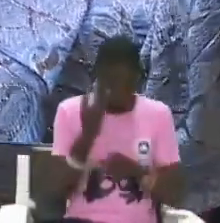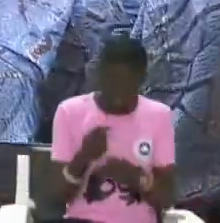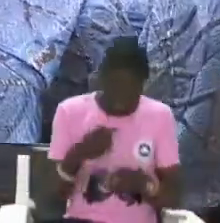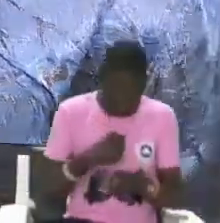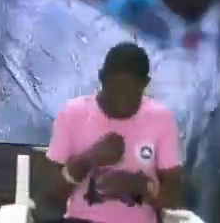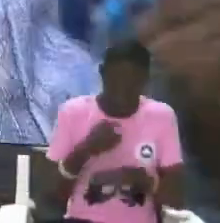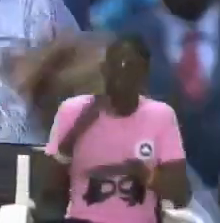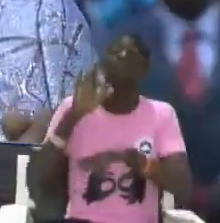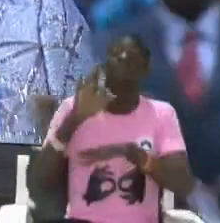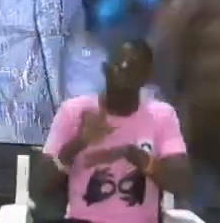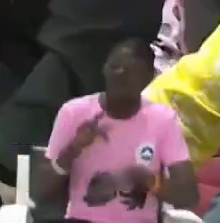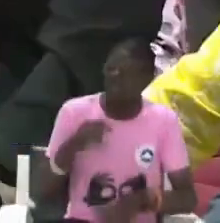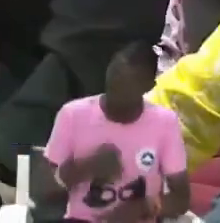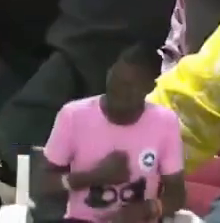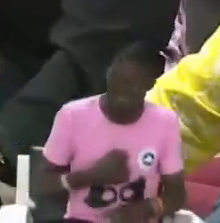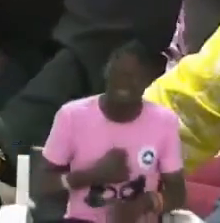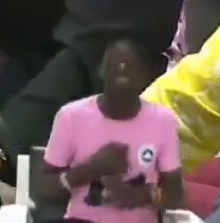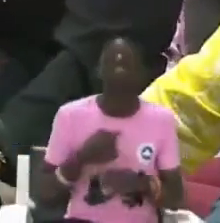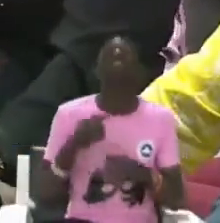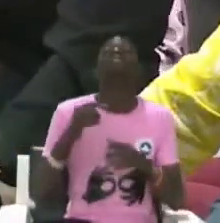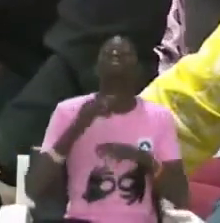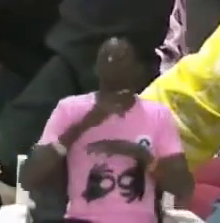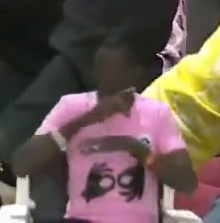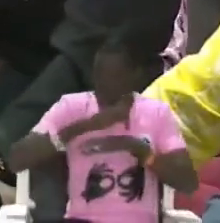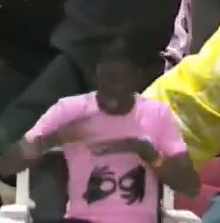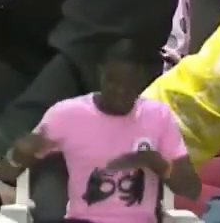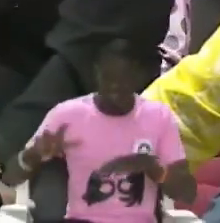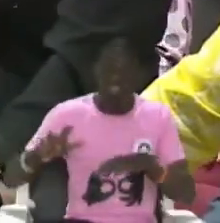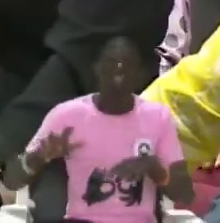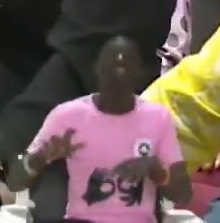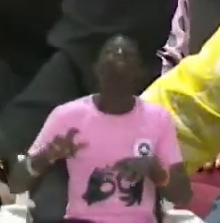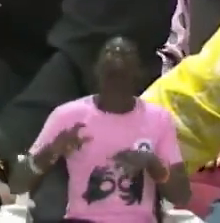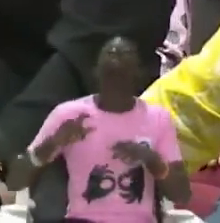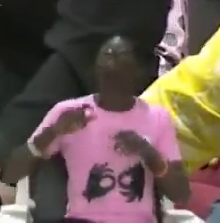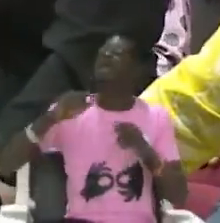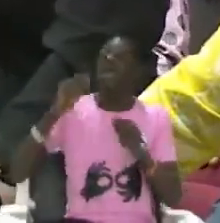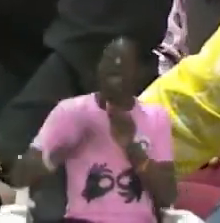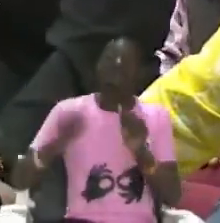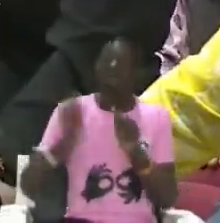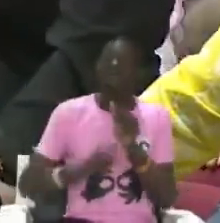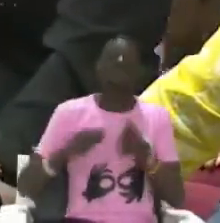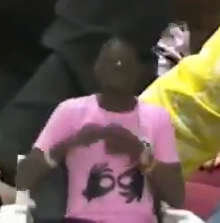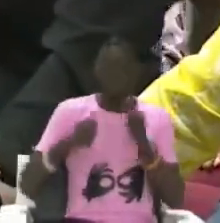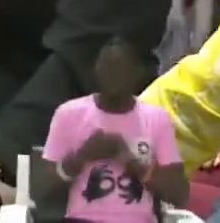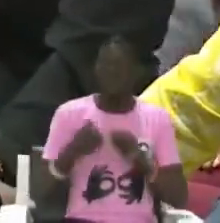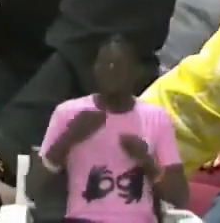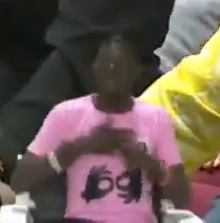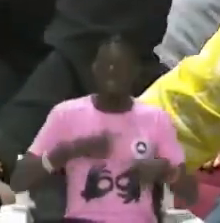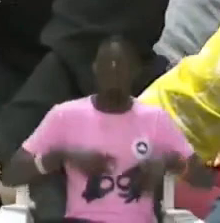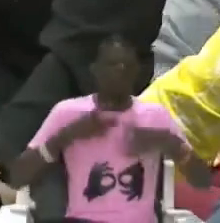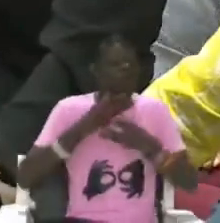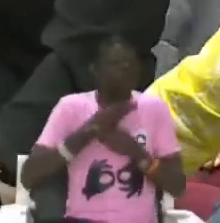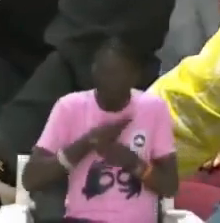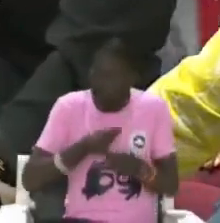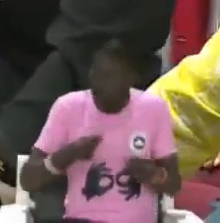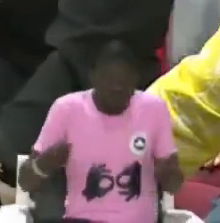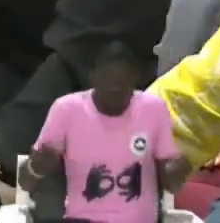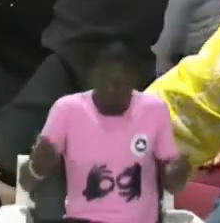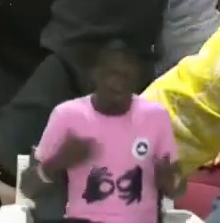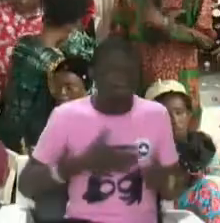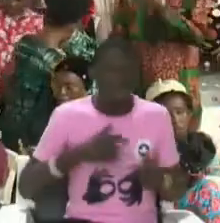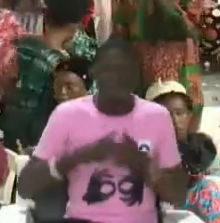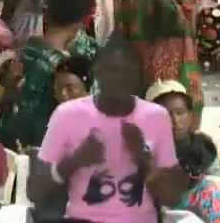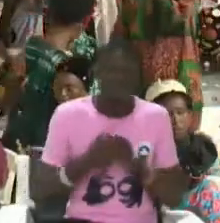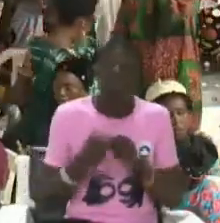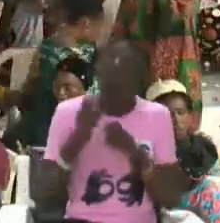touch me. Pray, brethren. Cry unto him and let him hear your voice. Believe in him and that you are going to have your own reward,